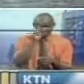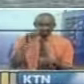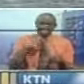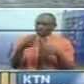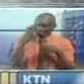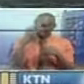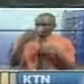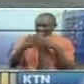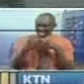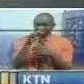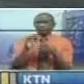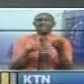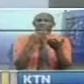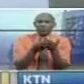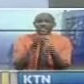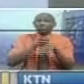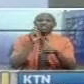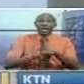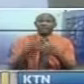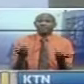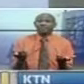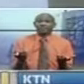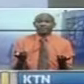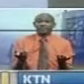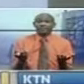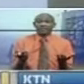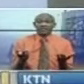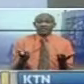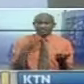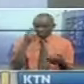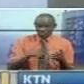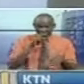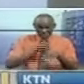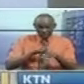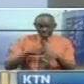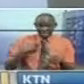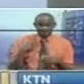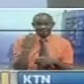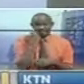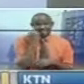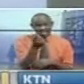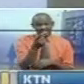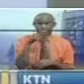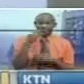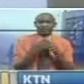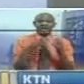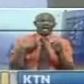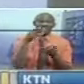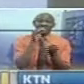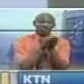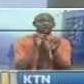placed its requests in good time. They're saying at the time the patients reported to them, they did not have blood in